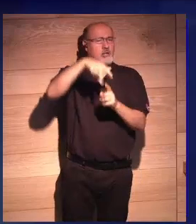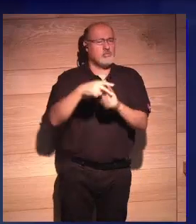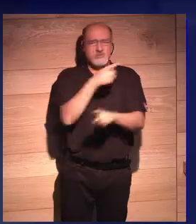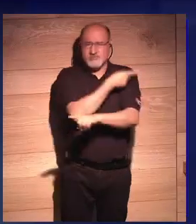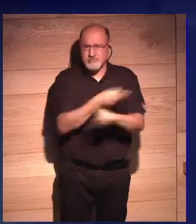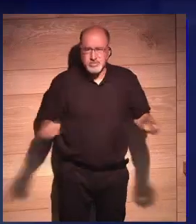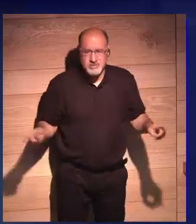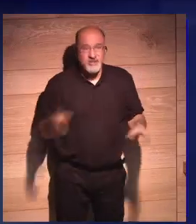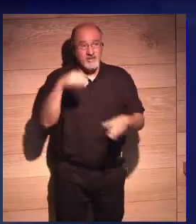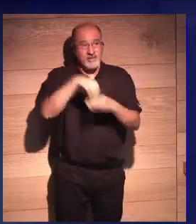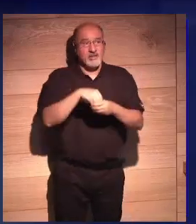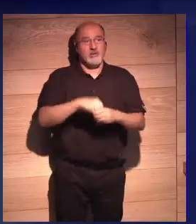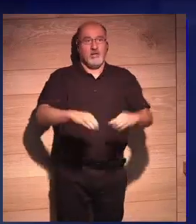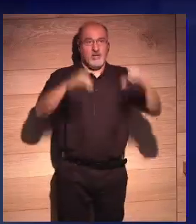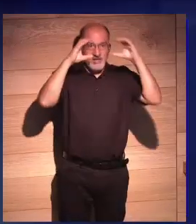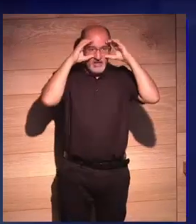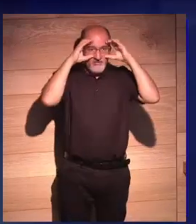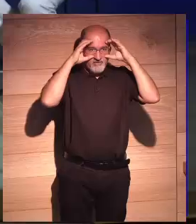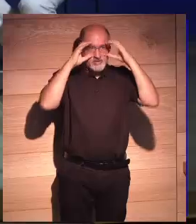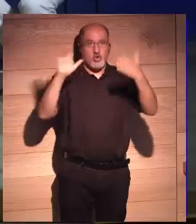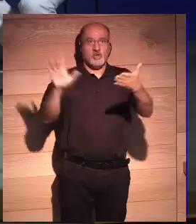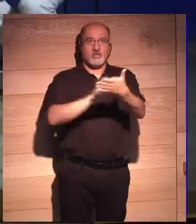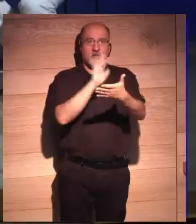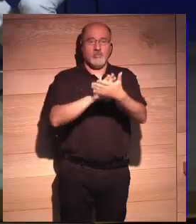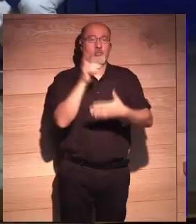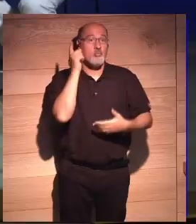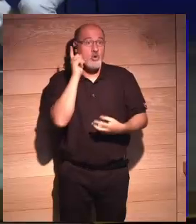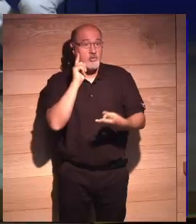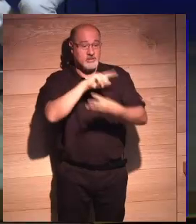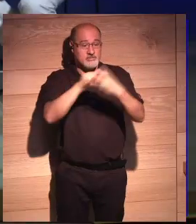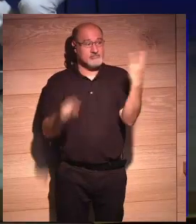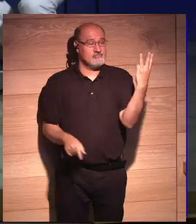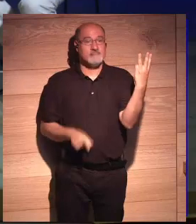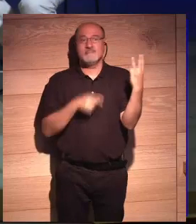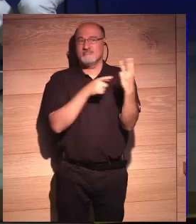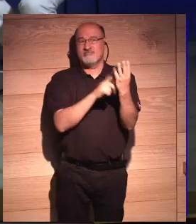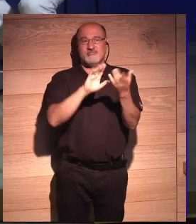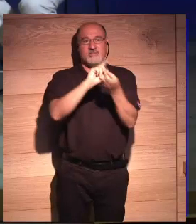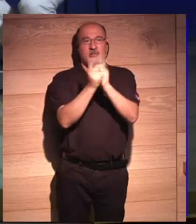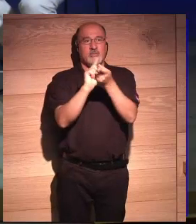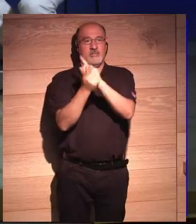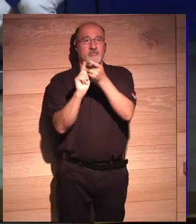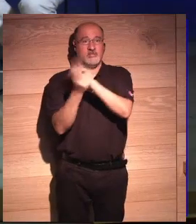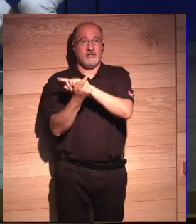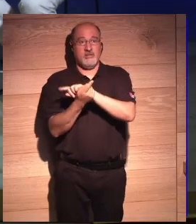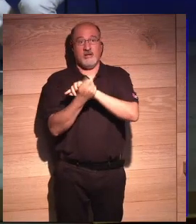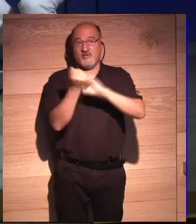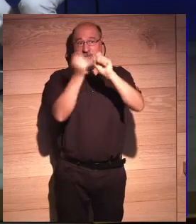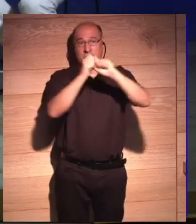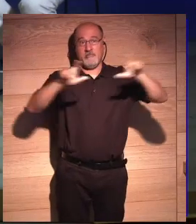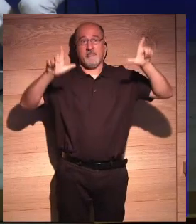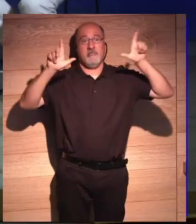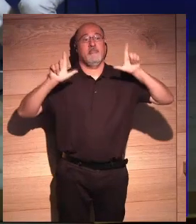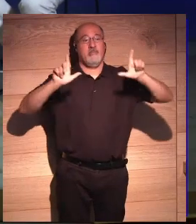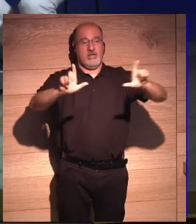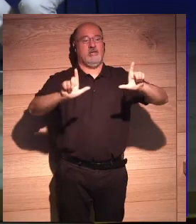platform shine, so to speak. It depends on whether it is a mobile phone. The surface changes in a mobile phone.